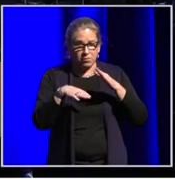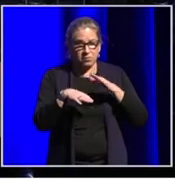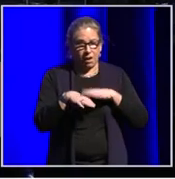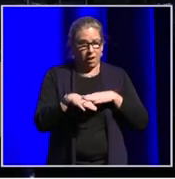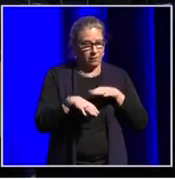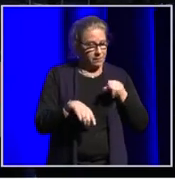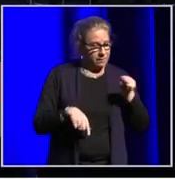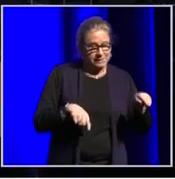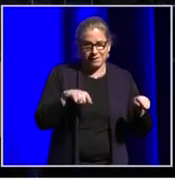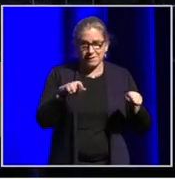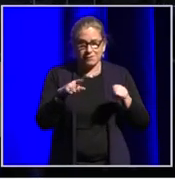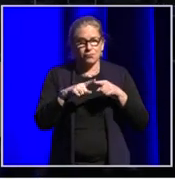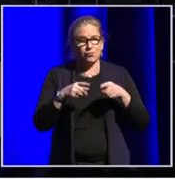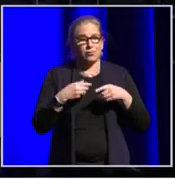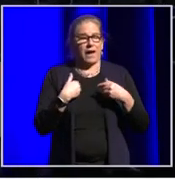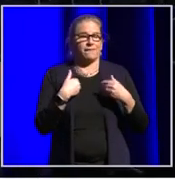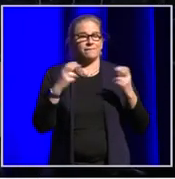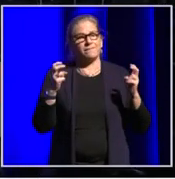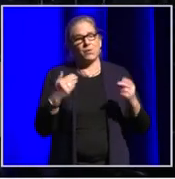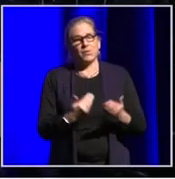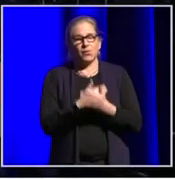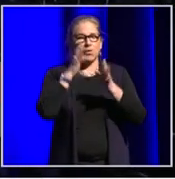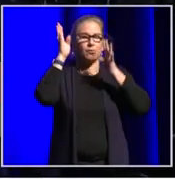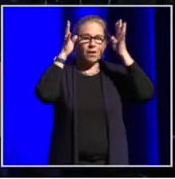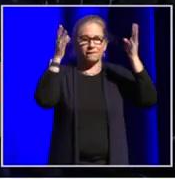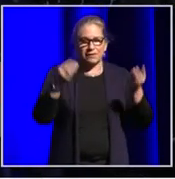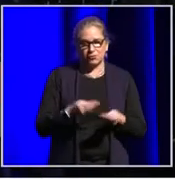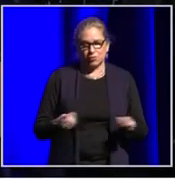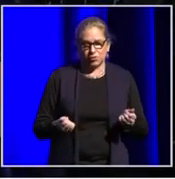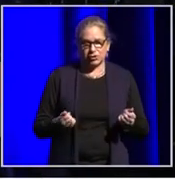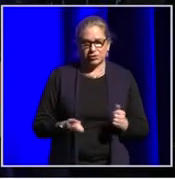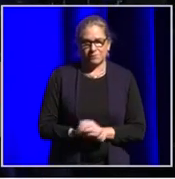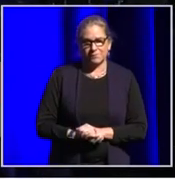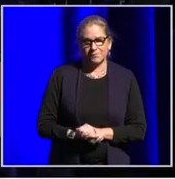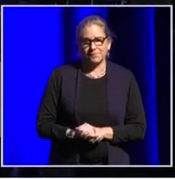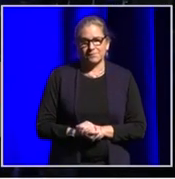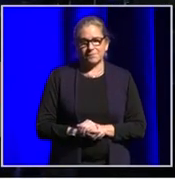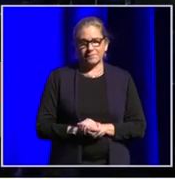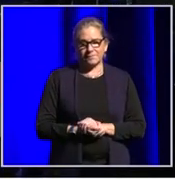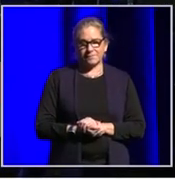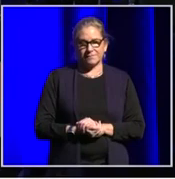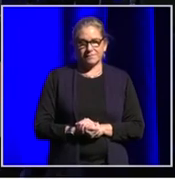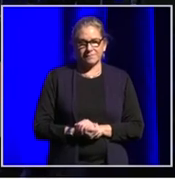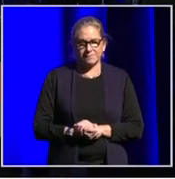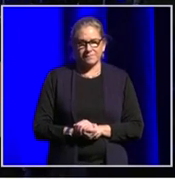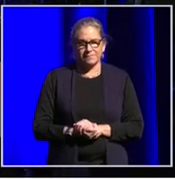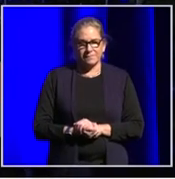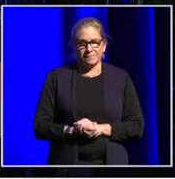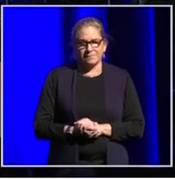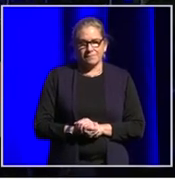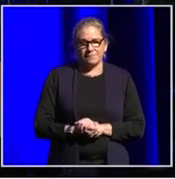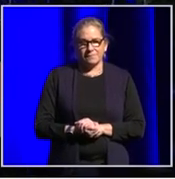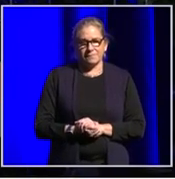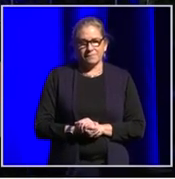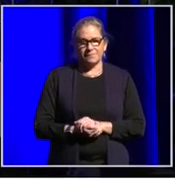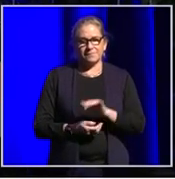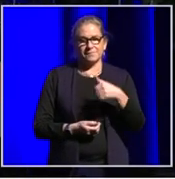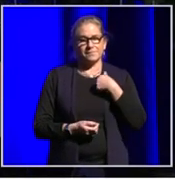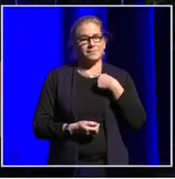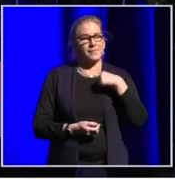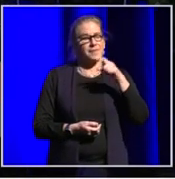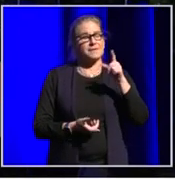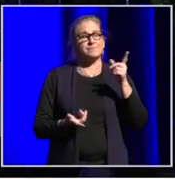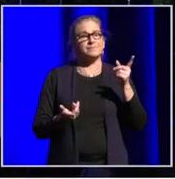together. Happily, all exist in abundance in our city leadership with a broad cross-section of earnest and